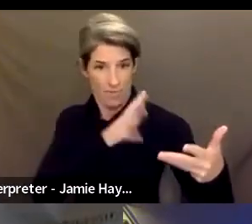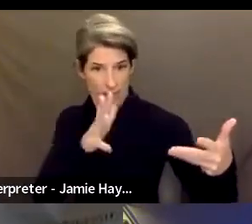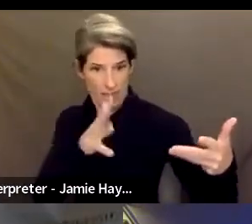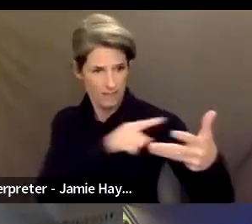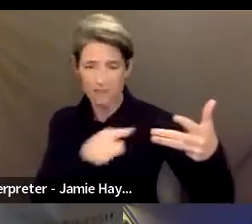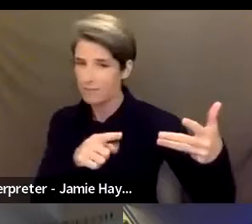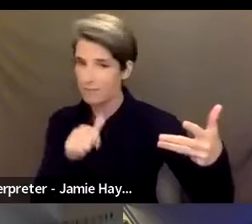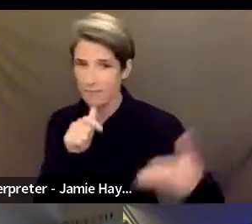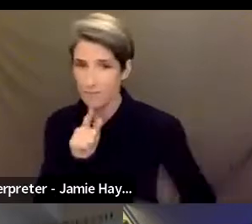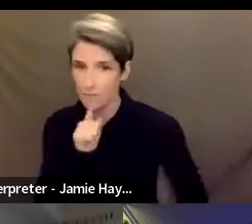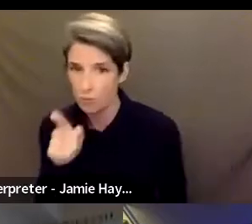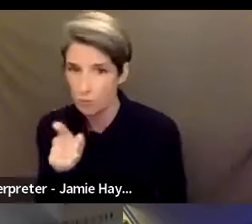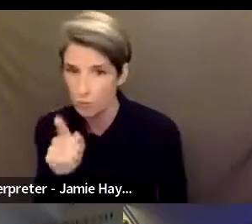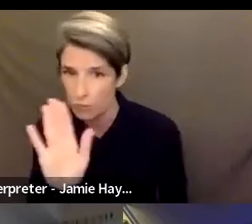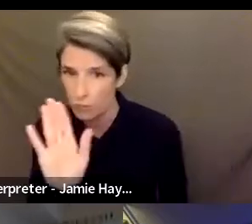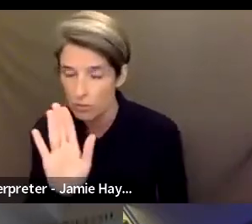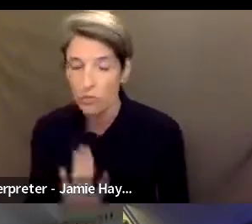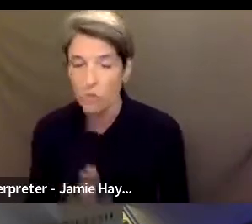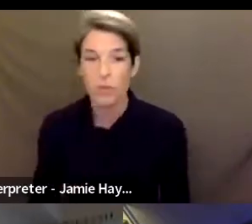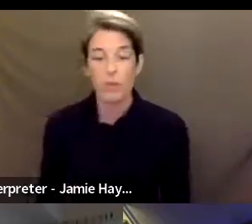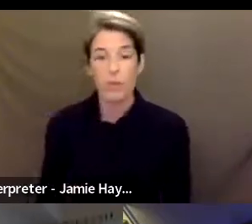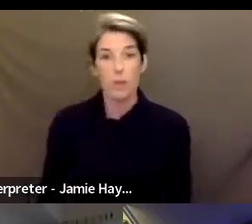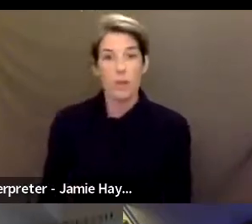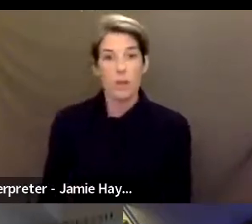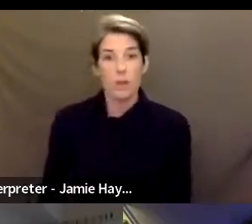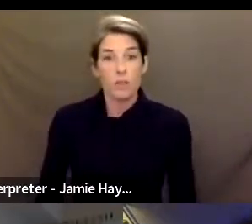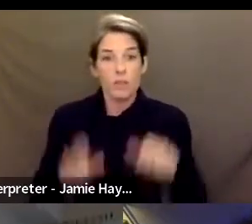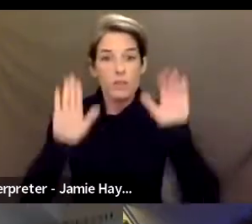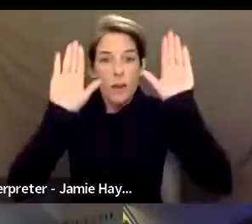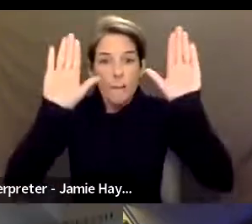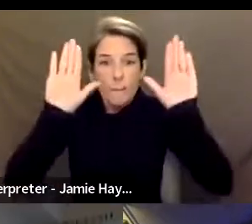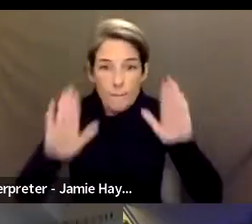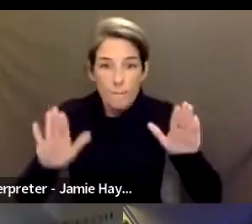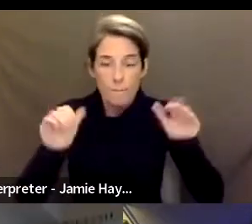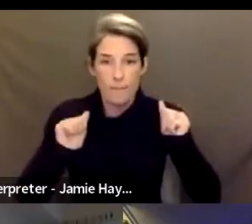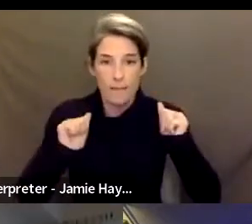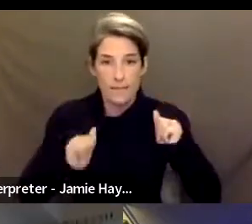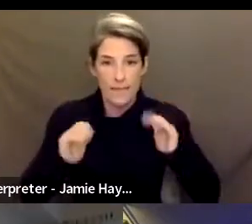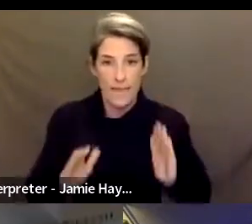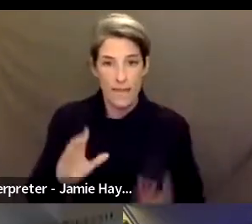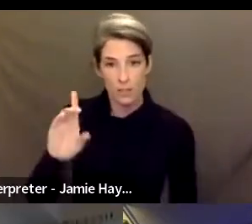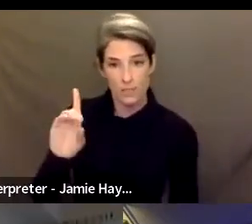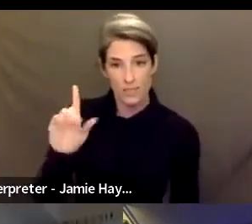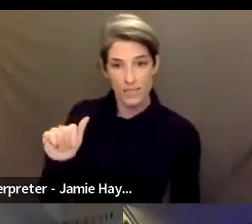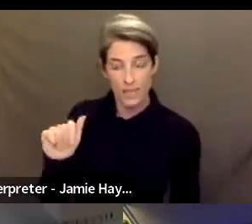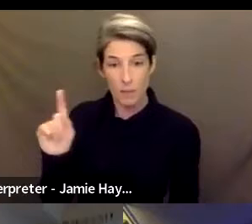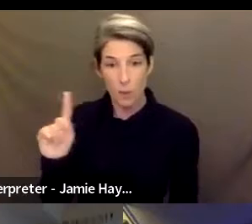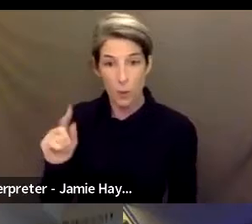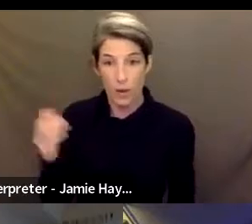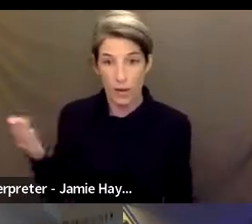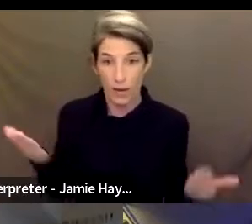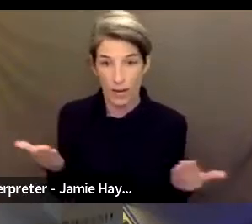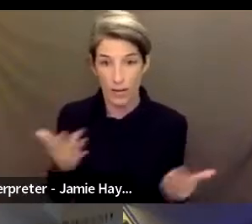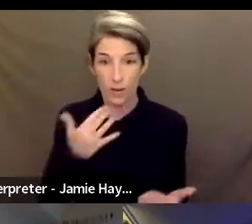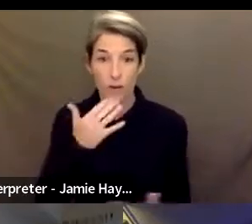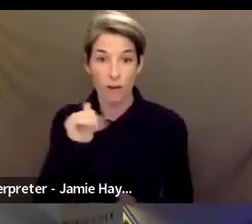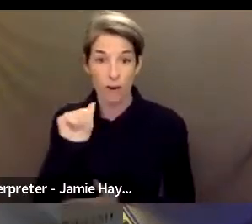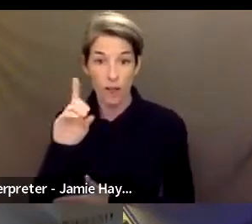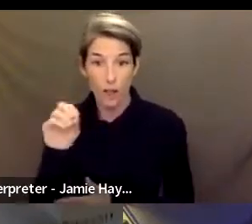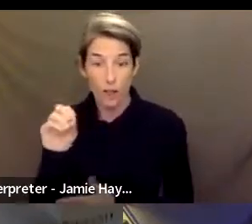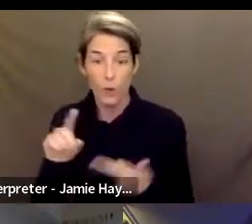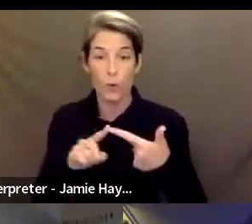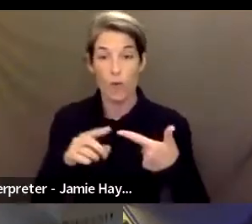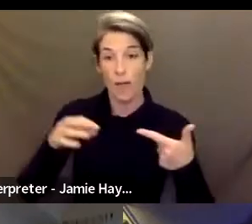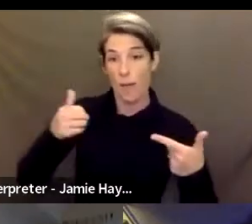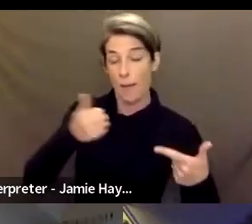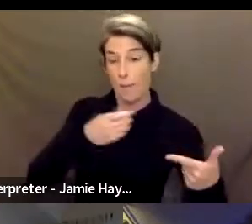this only from the disabled because that's what I'm going to speak of. There's great disabled actors here and in Portland and in Minneapolis are